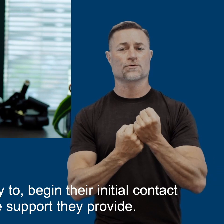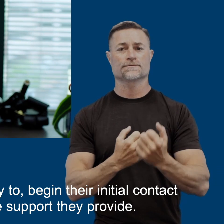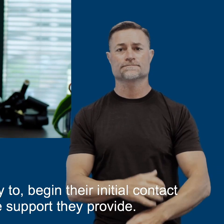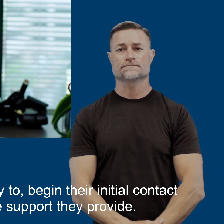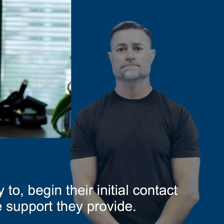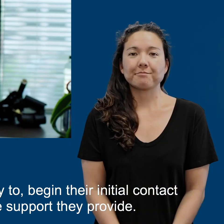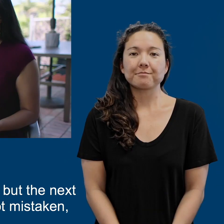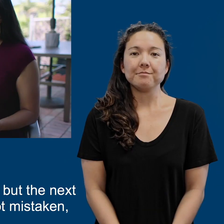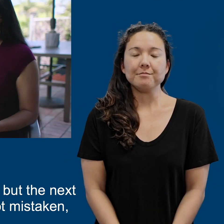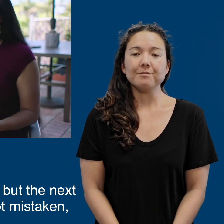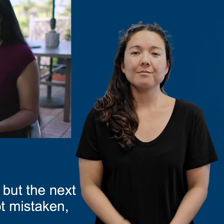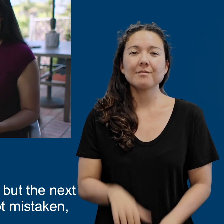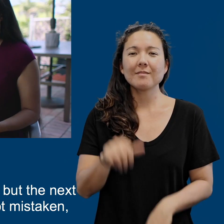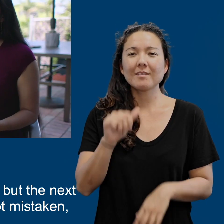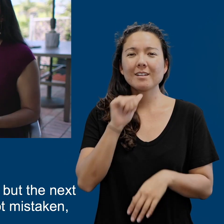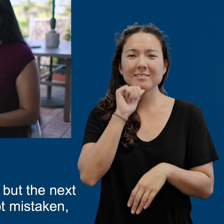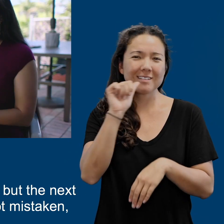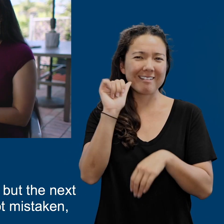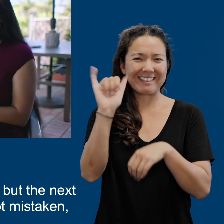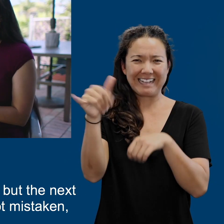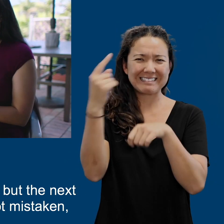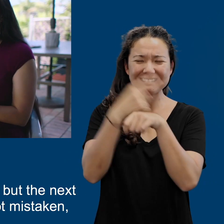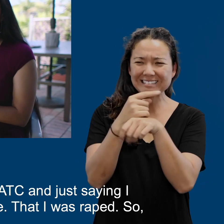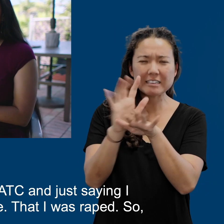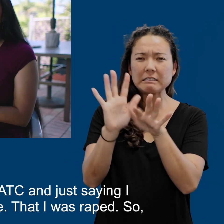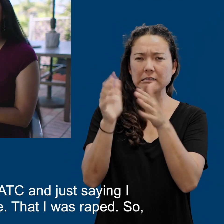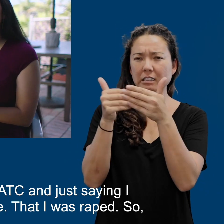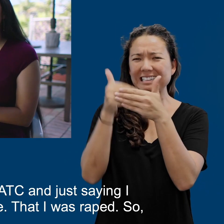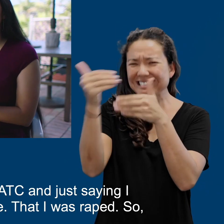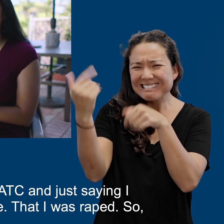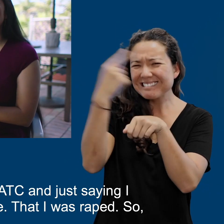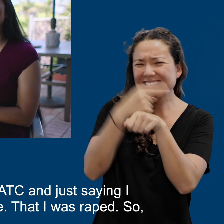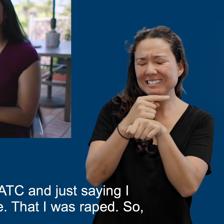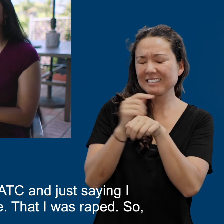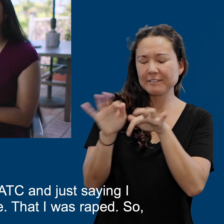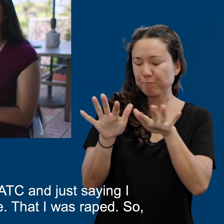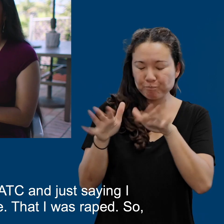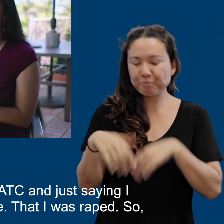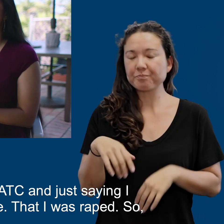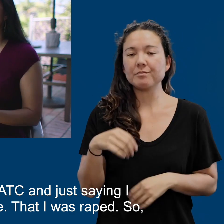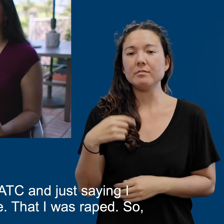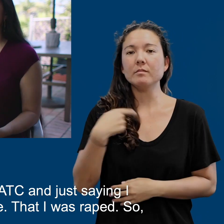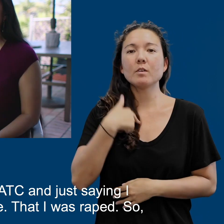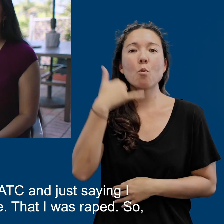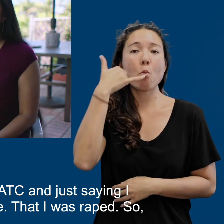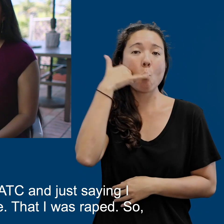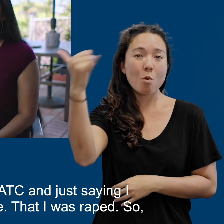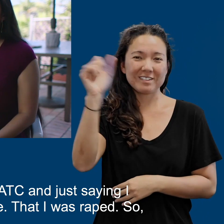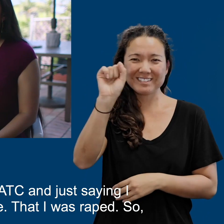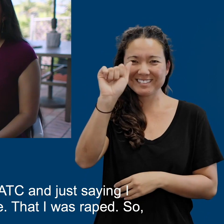the support that they provide. Not that day, but the next day, if I'm not mistaken, I did end up calling SATC and just saying, you know, I